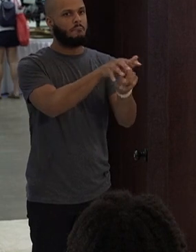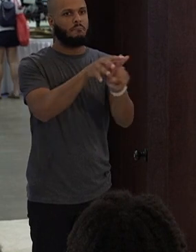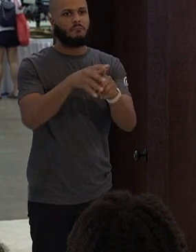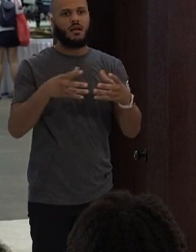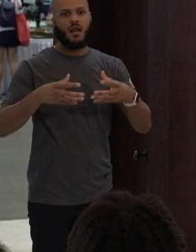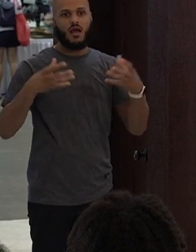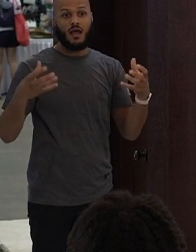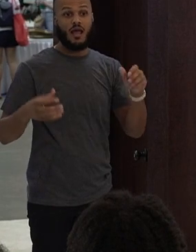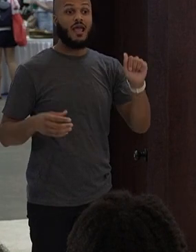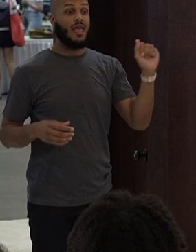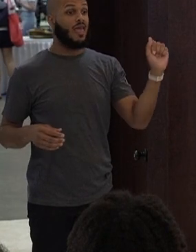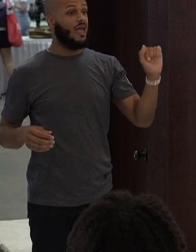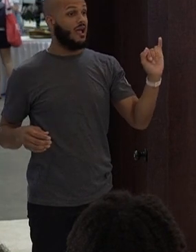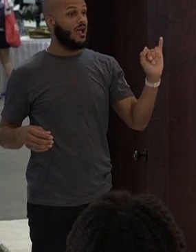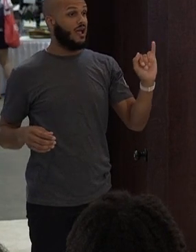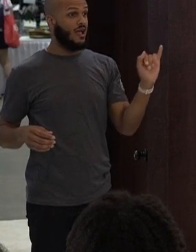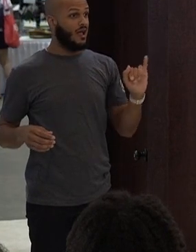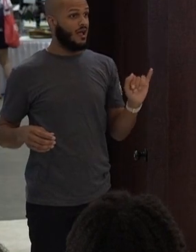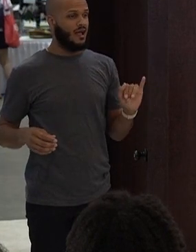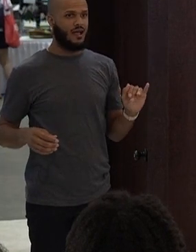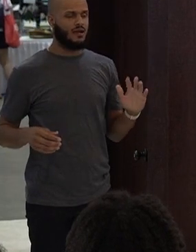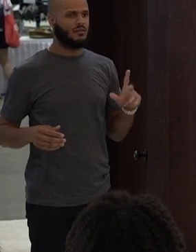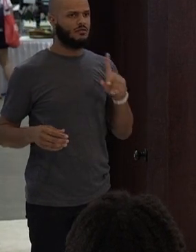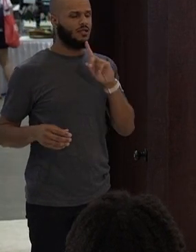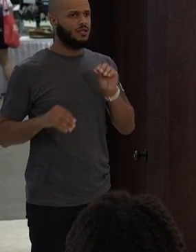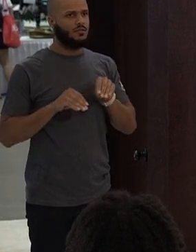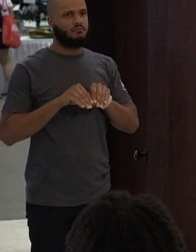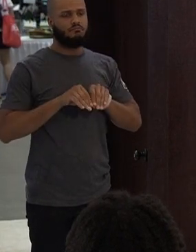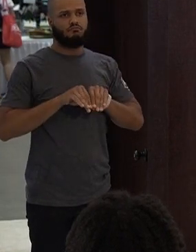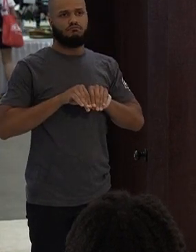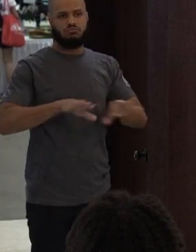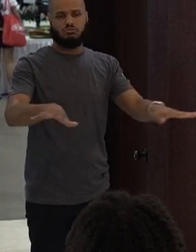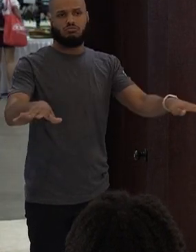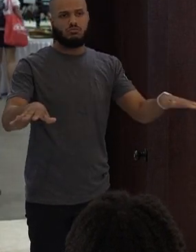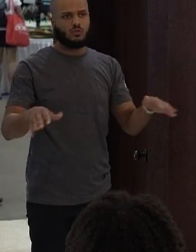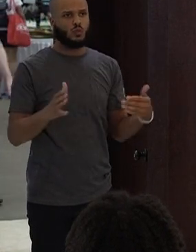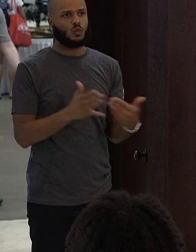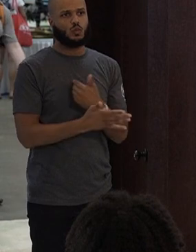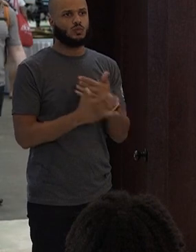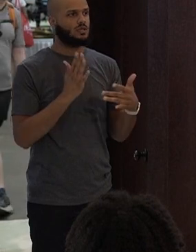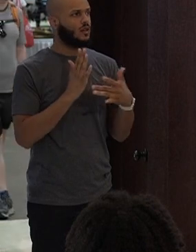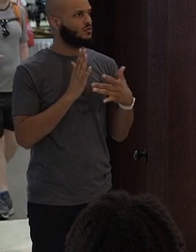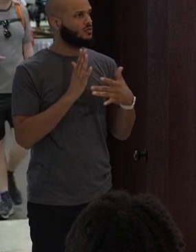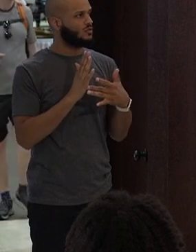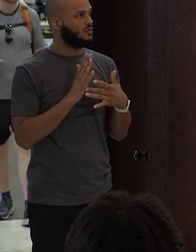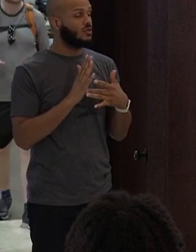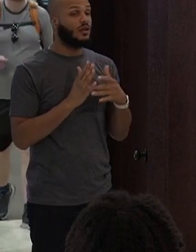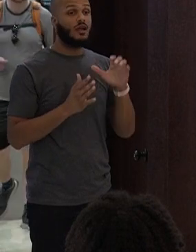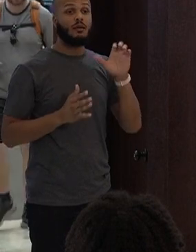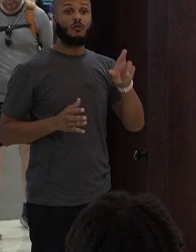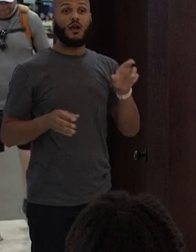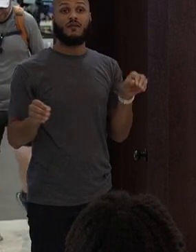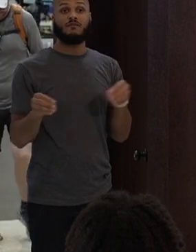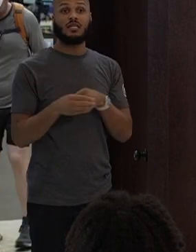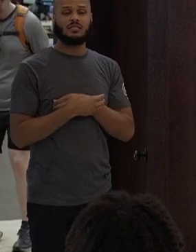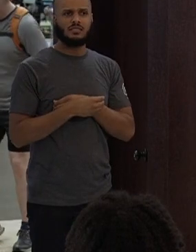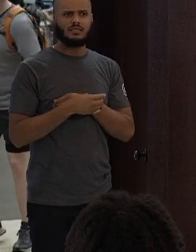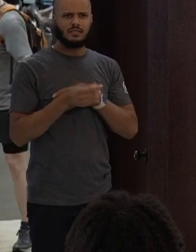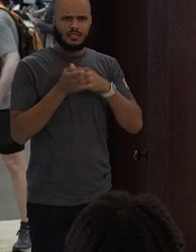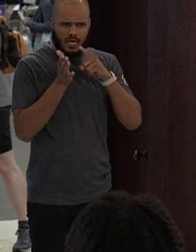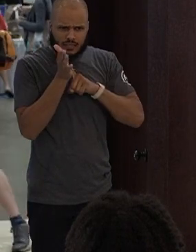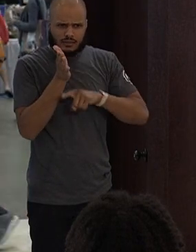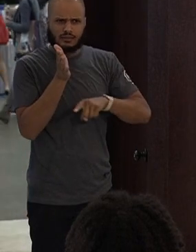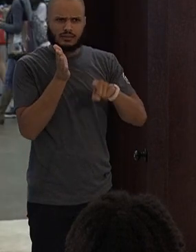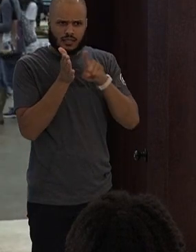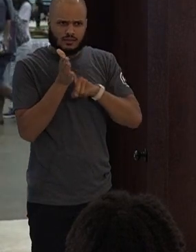because AI is just bursting at the seams with all this new technology, and the Copyright Office is spending a lot of